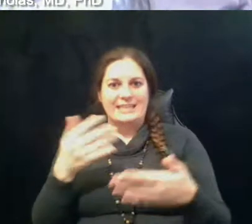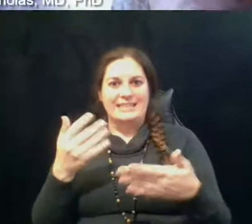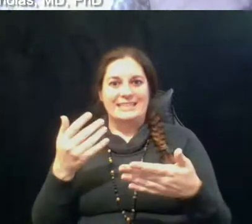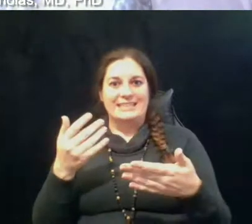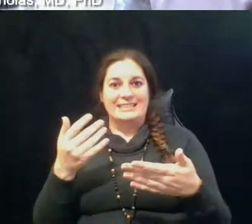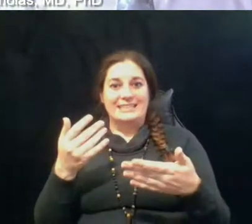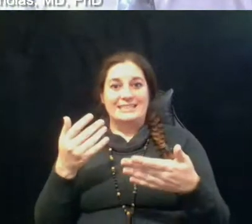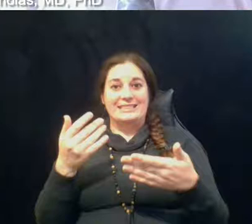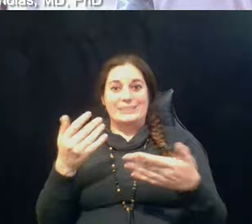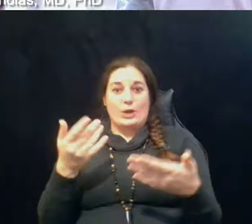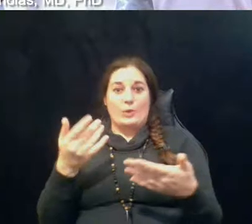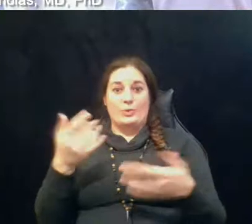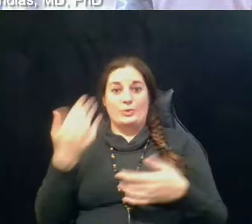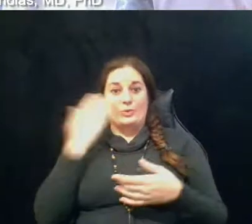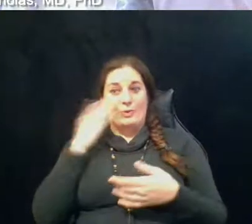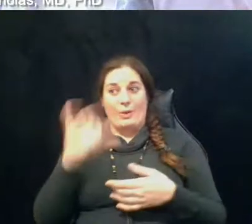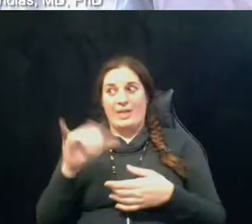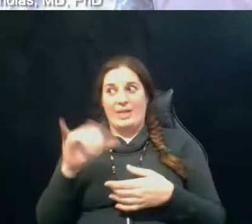You know,